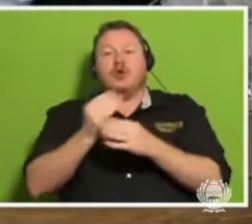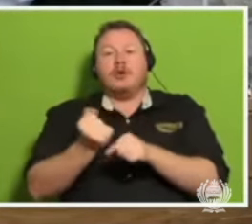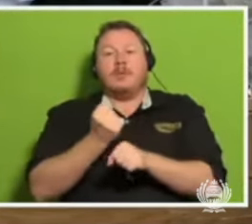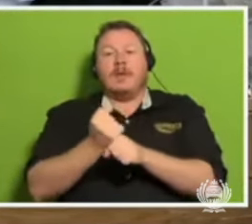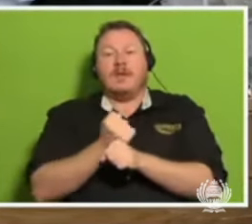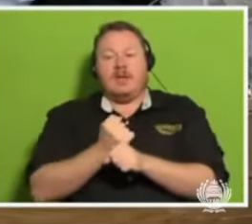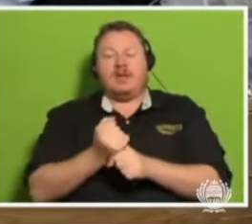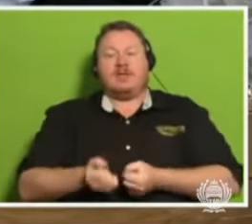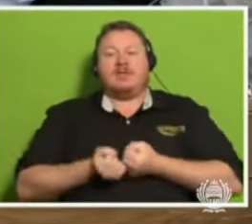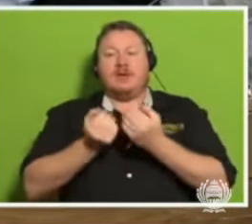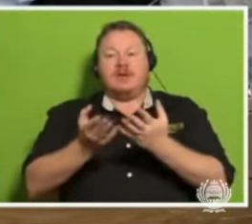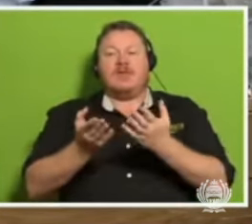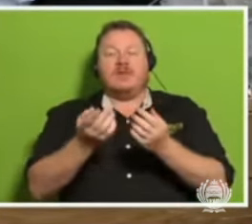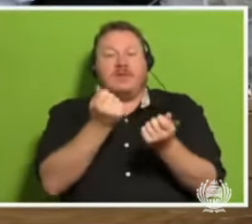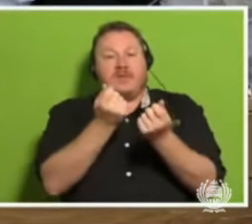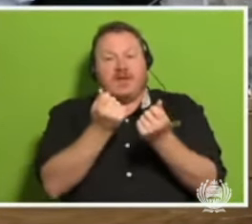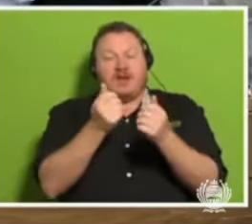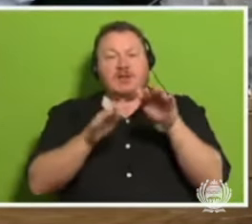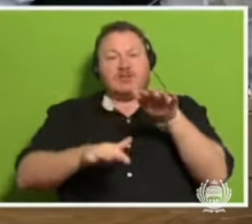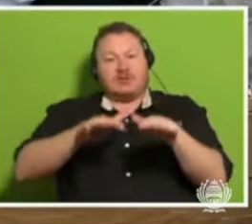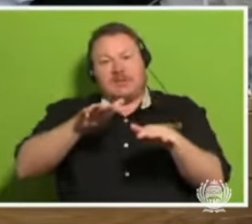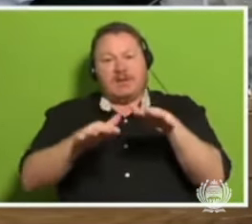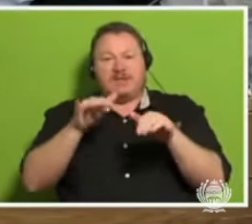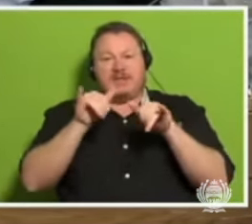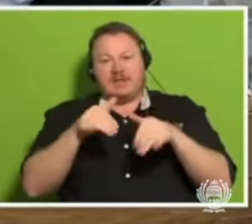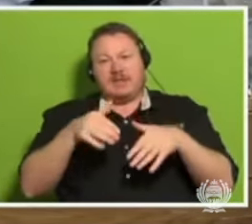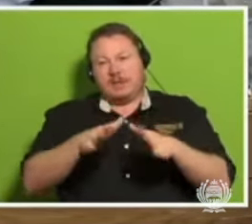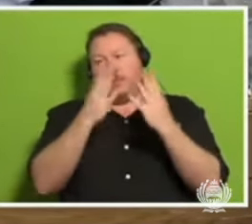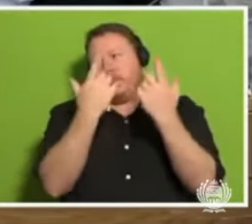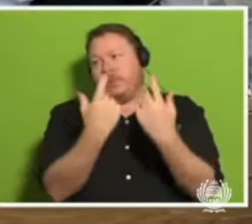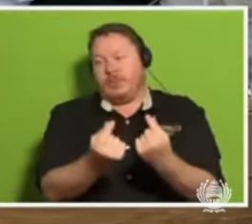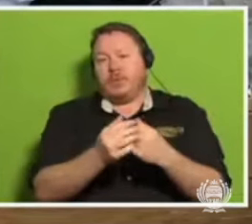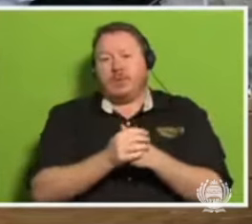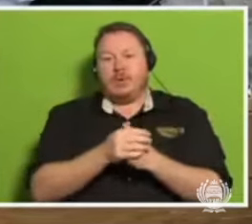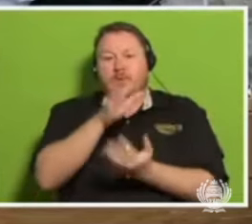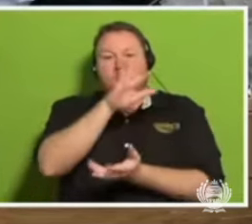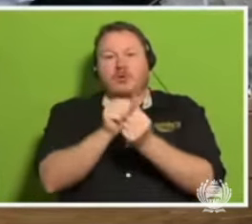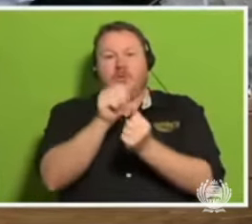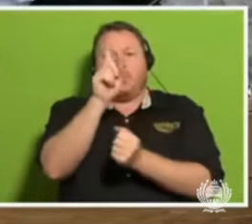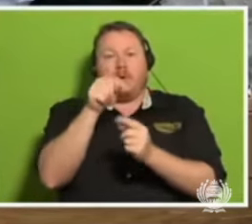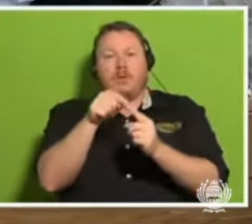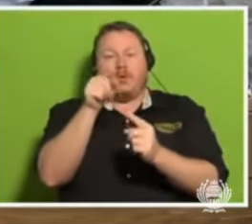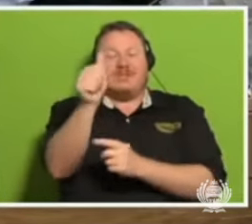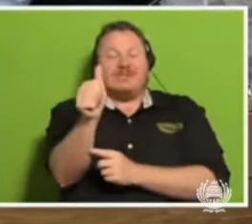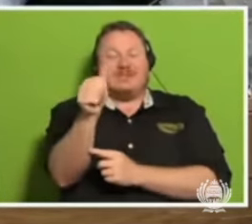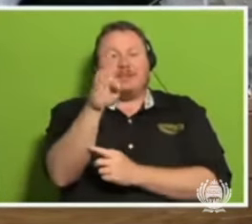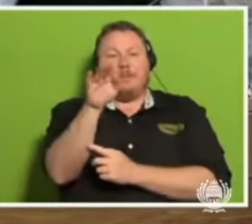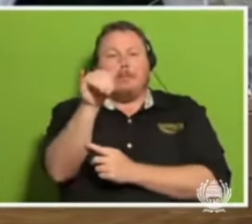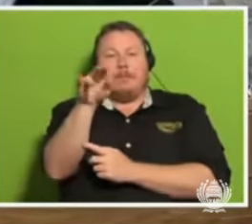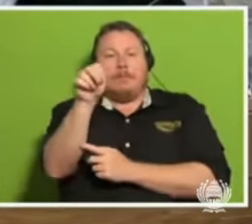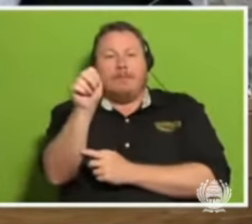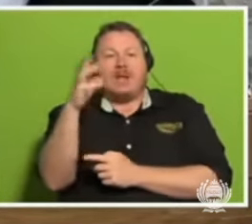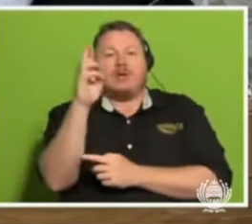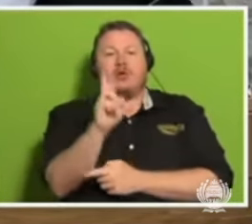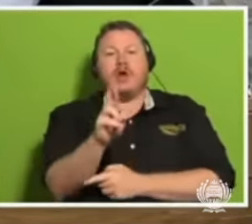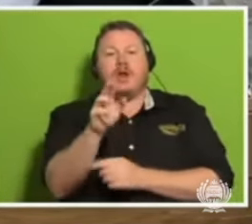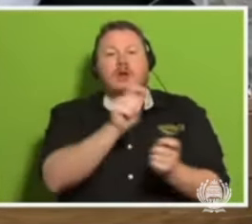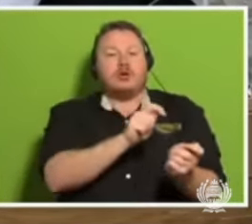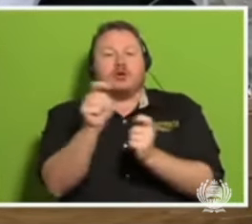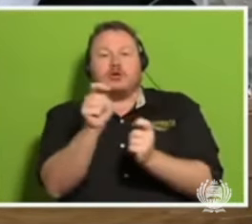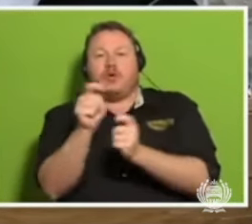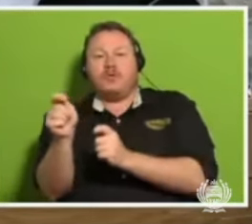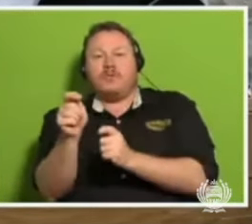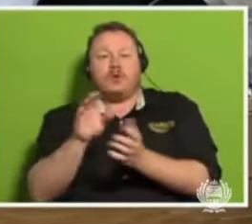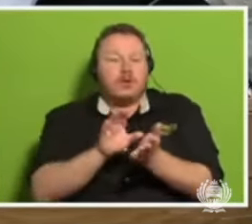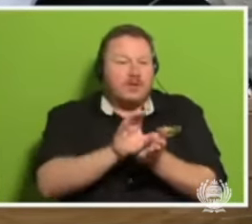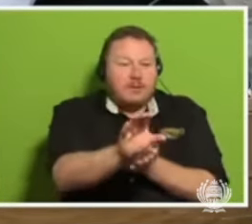they deliver financial stability of these entities. A total of 1.6 billion has been allocated for transfers and